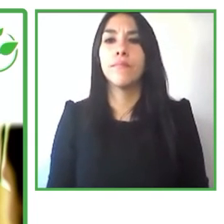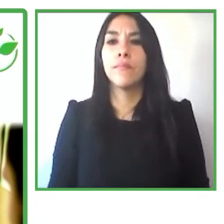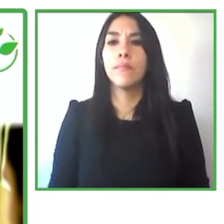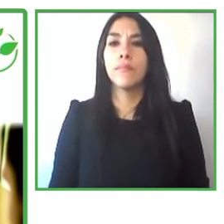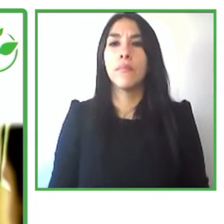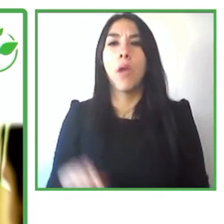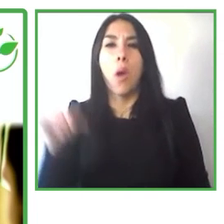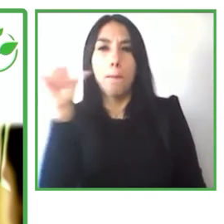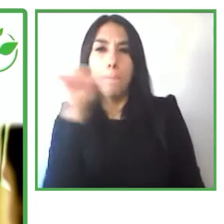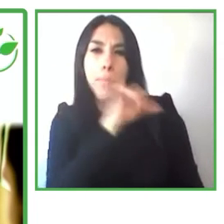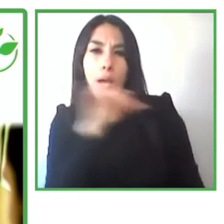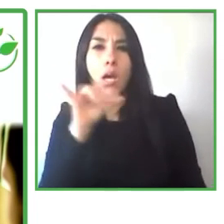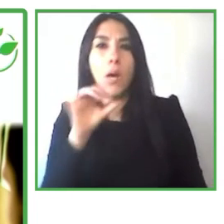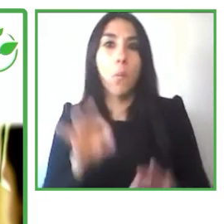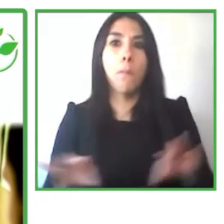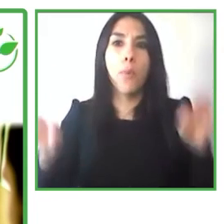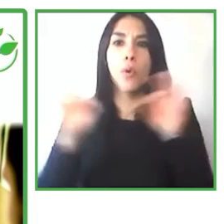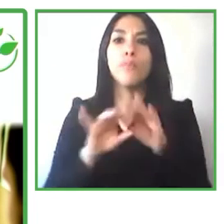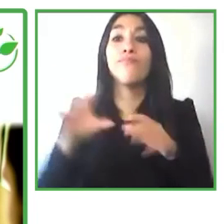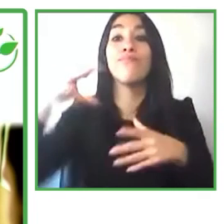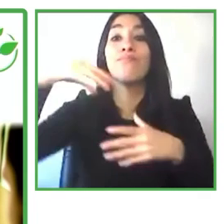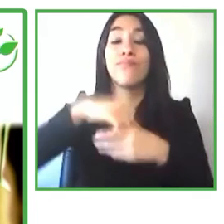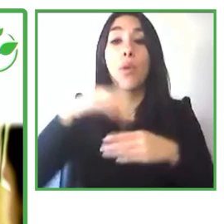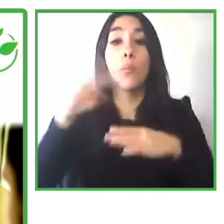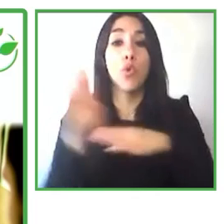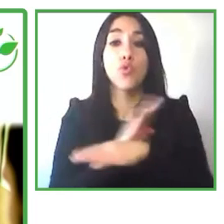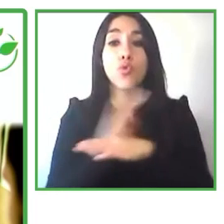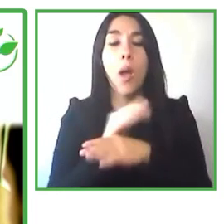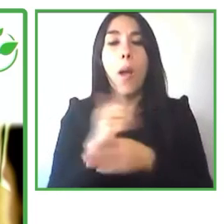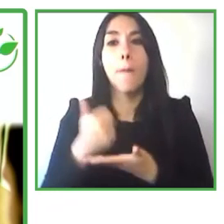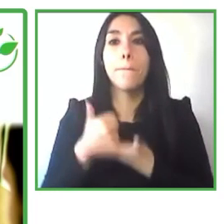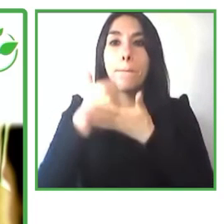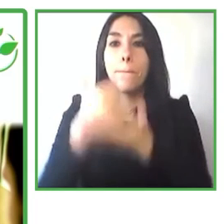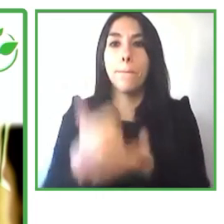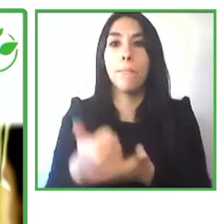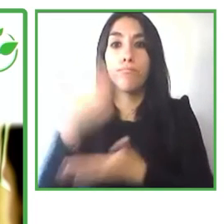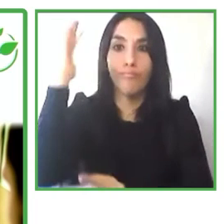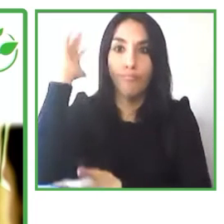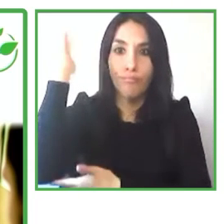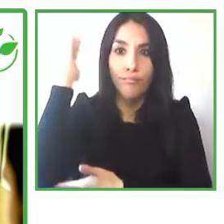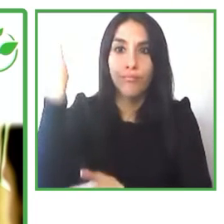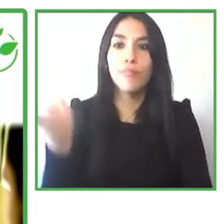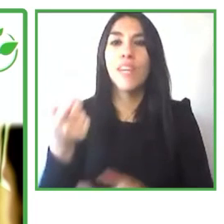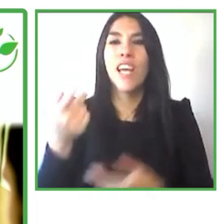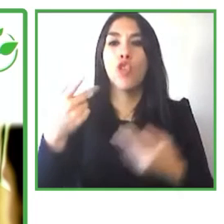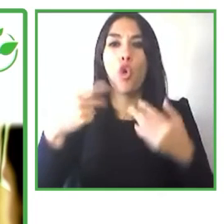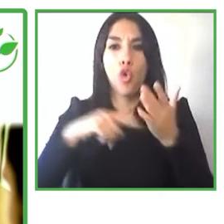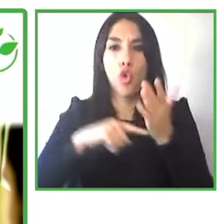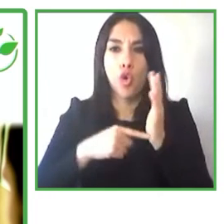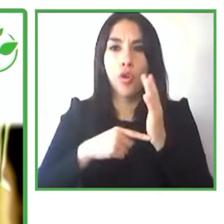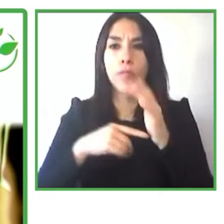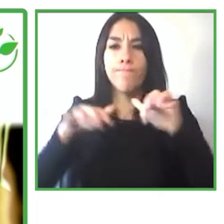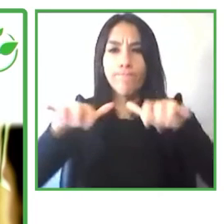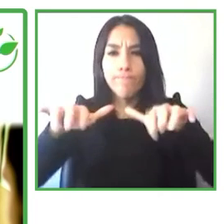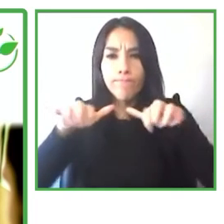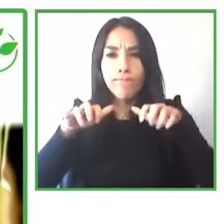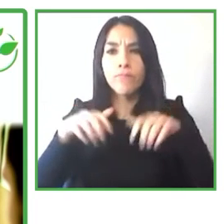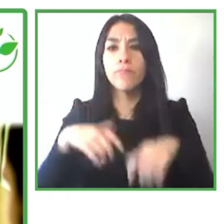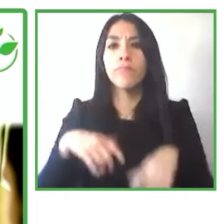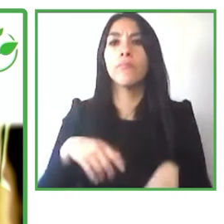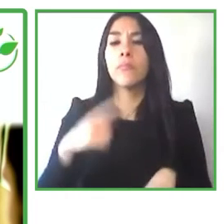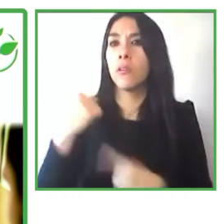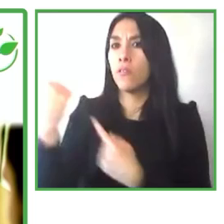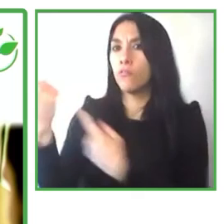jobs together. The results and recommendations, or the preliminary results rather, will be presented at the regional conference for